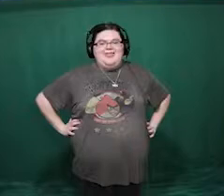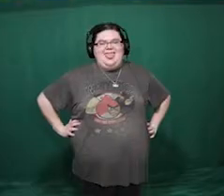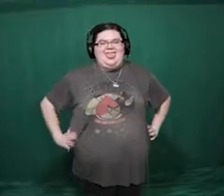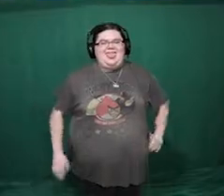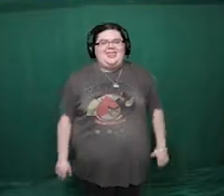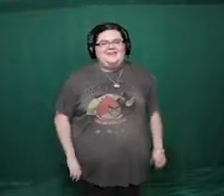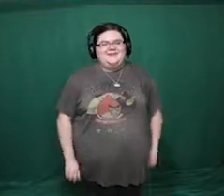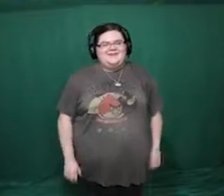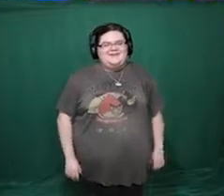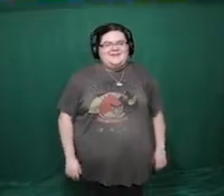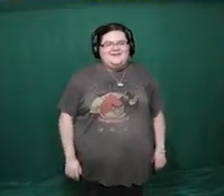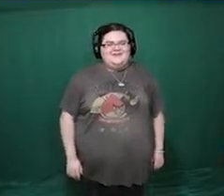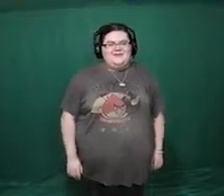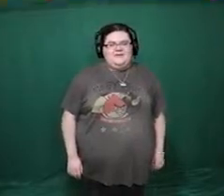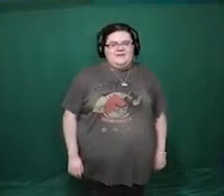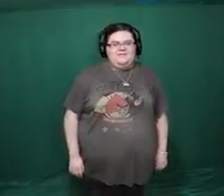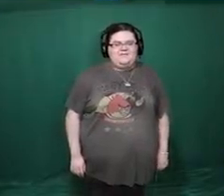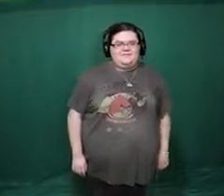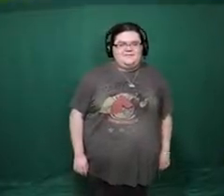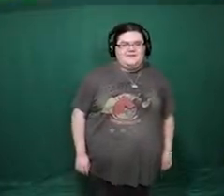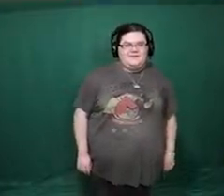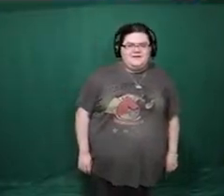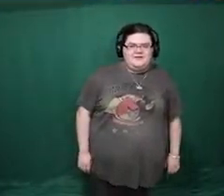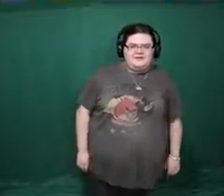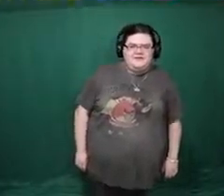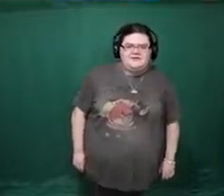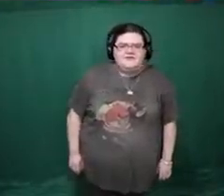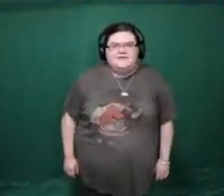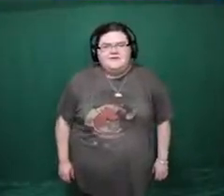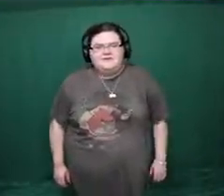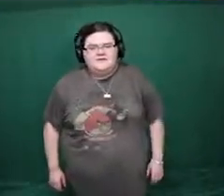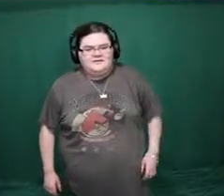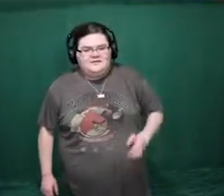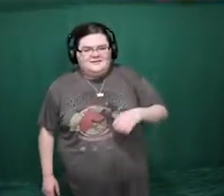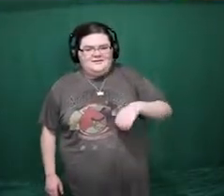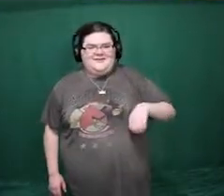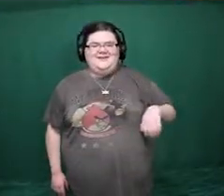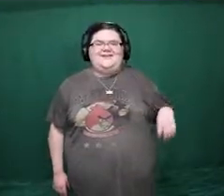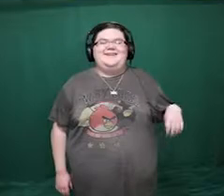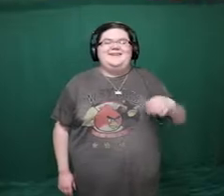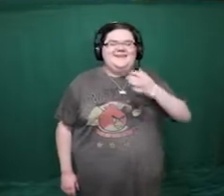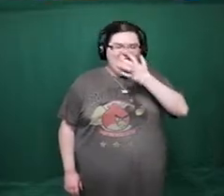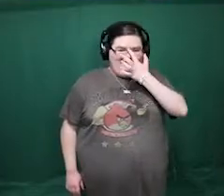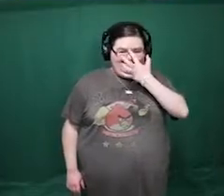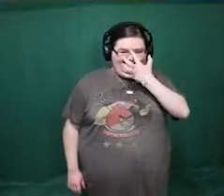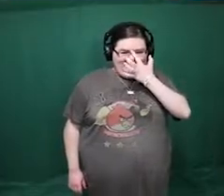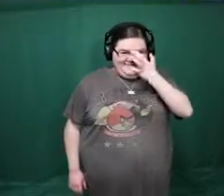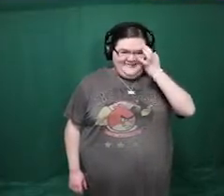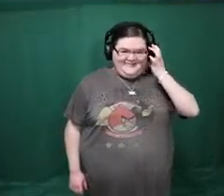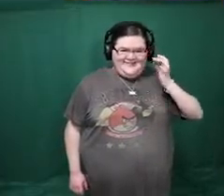Brew? I'm doing me. I'm watching the pineapple because these are easy to identify. In the